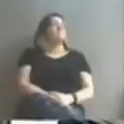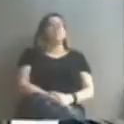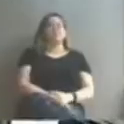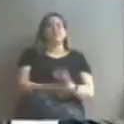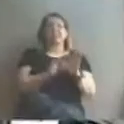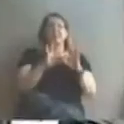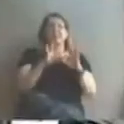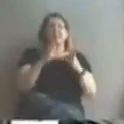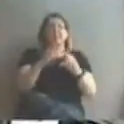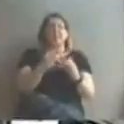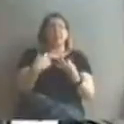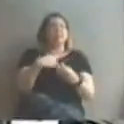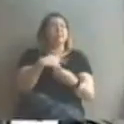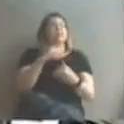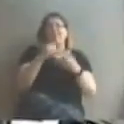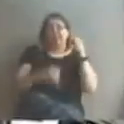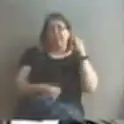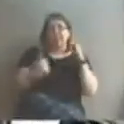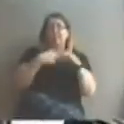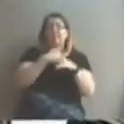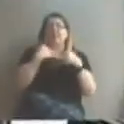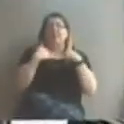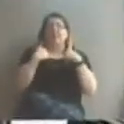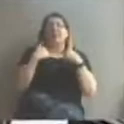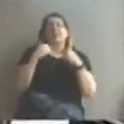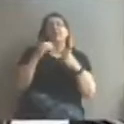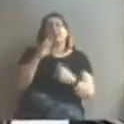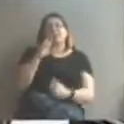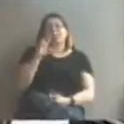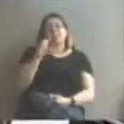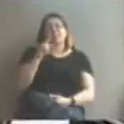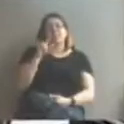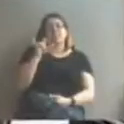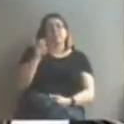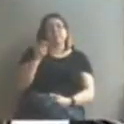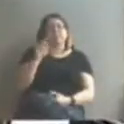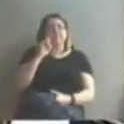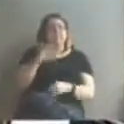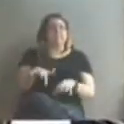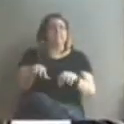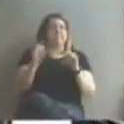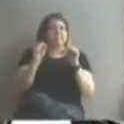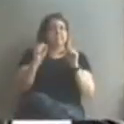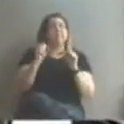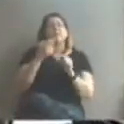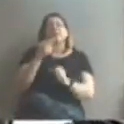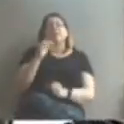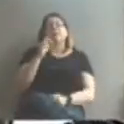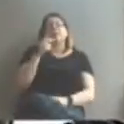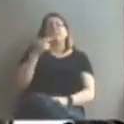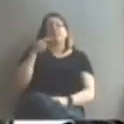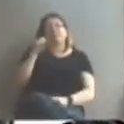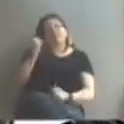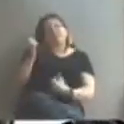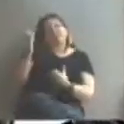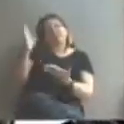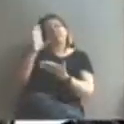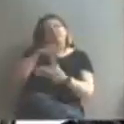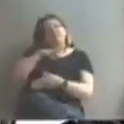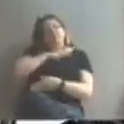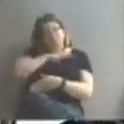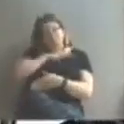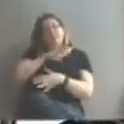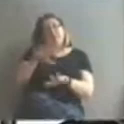Family, we have a resolution to be adopted. Superintendent Donna Hargens recommends that the Board of Education adopt